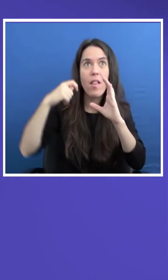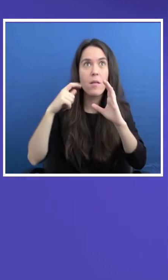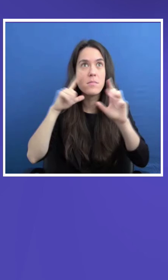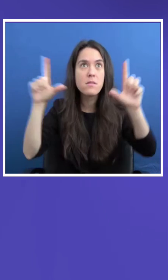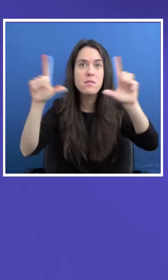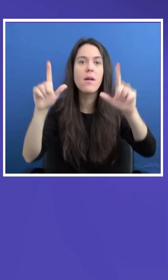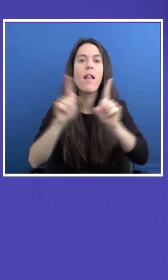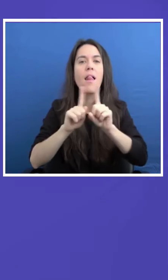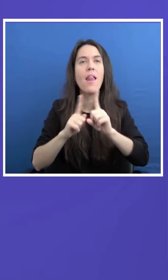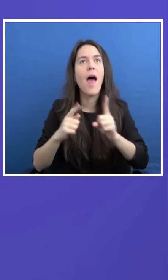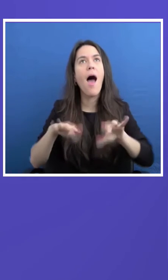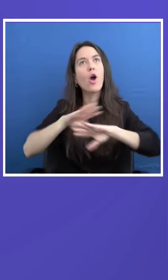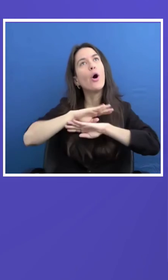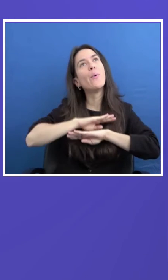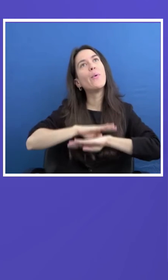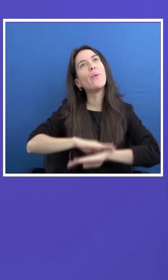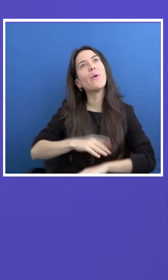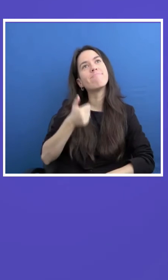to have some emotions.